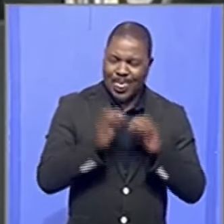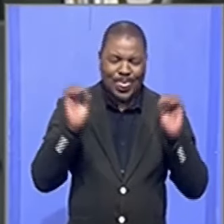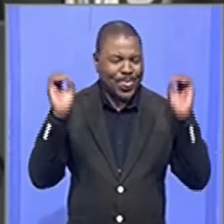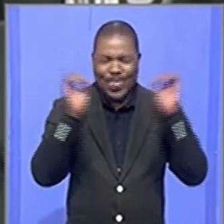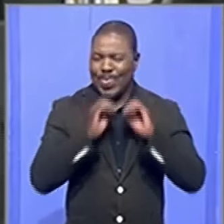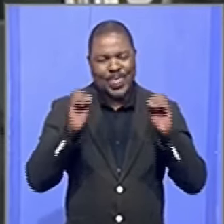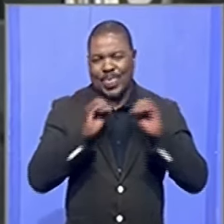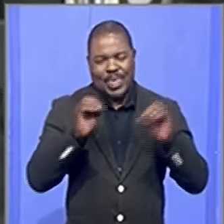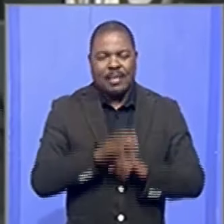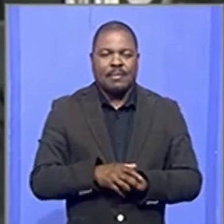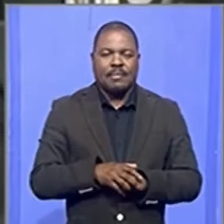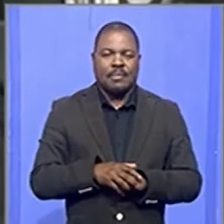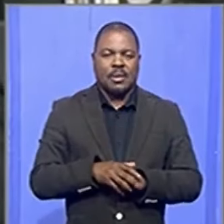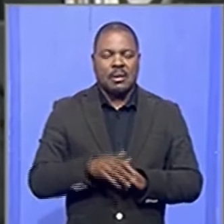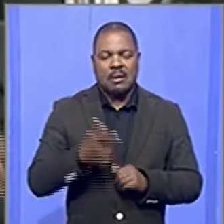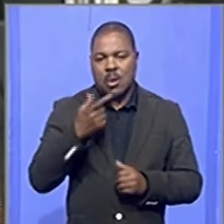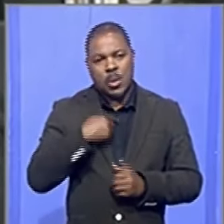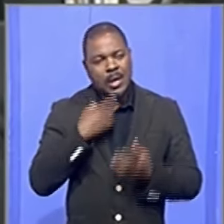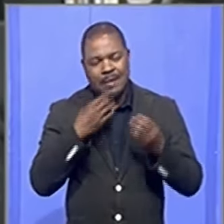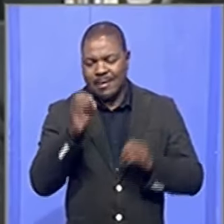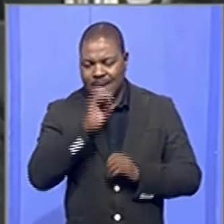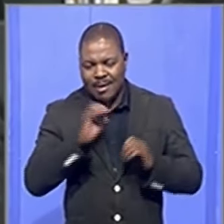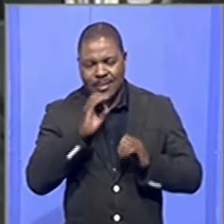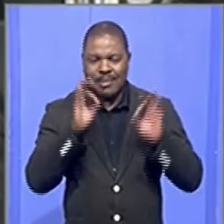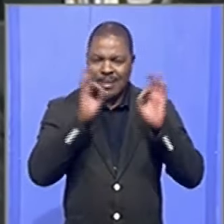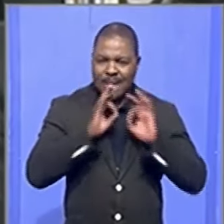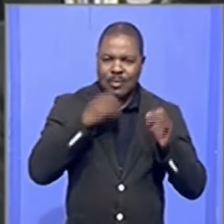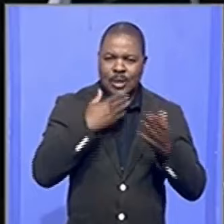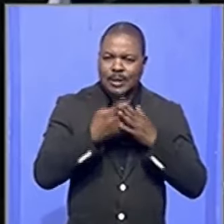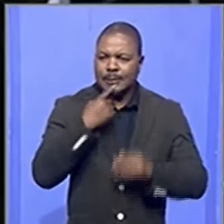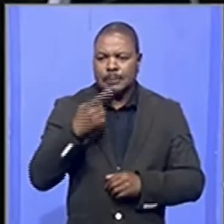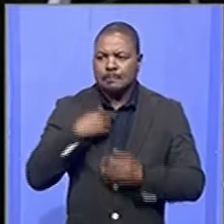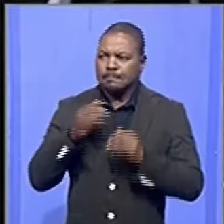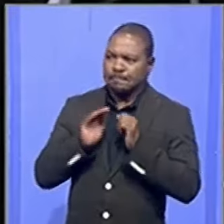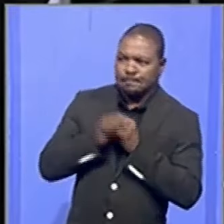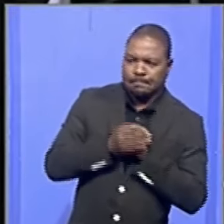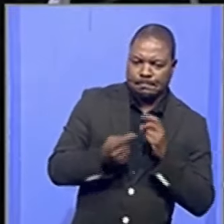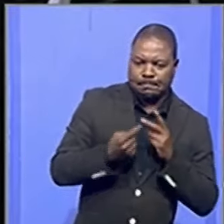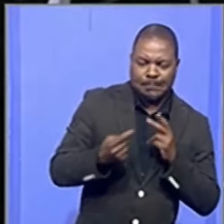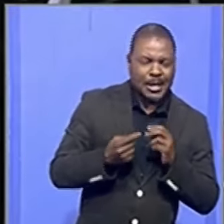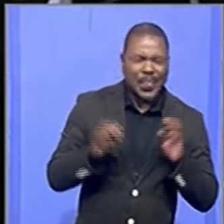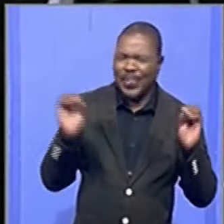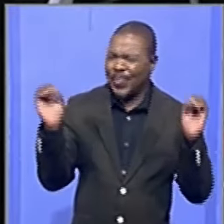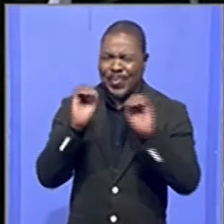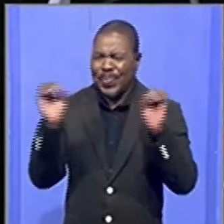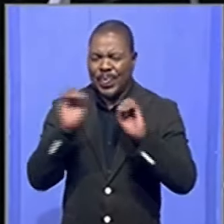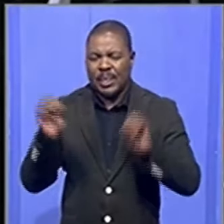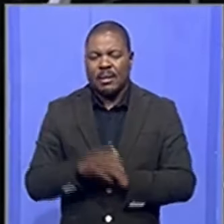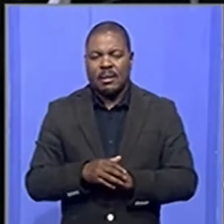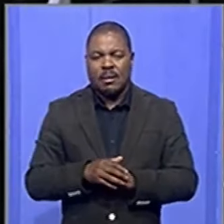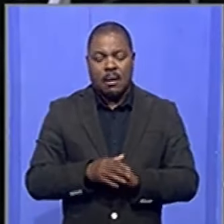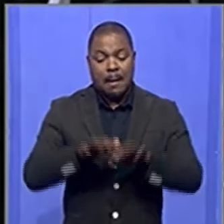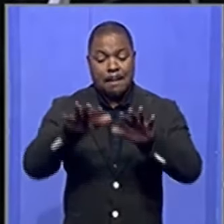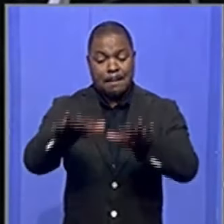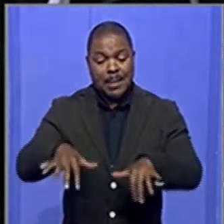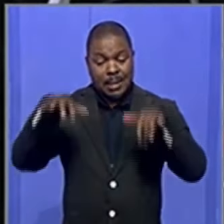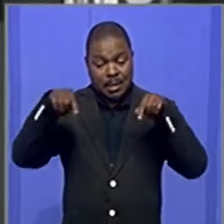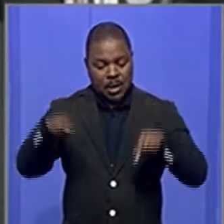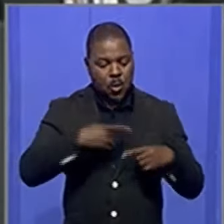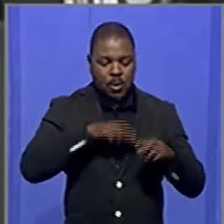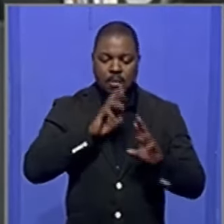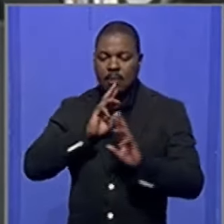just nothing that we can say we want to hide. And we are accountable to this parliament.